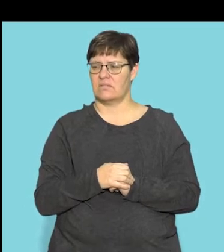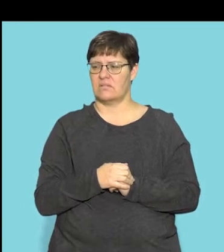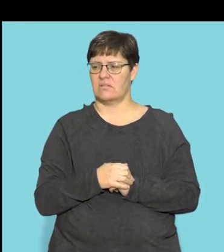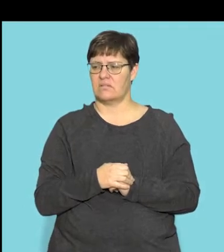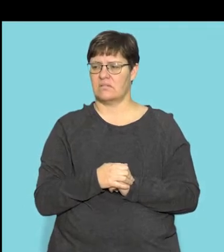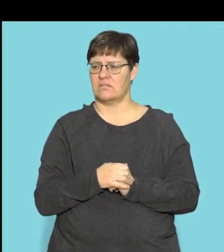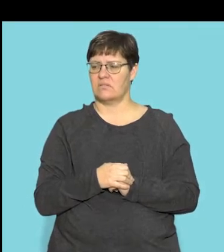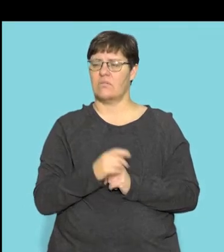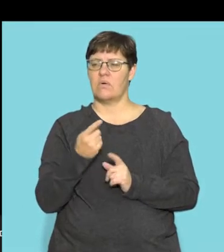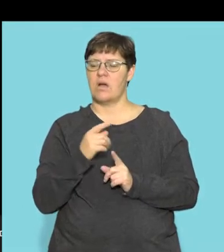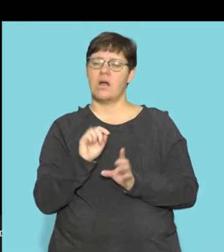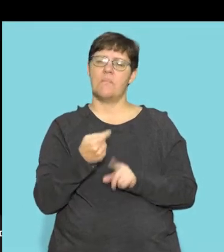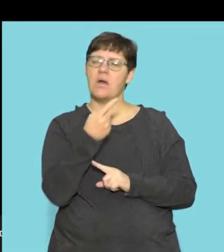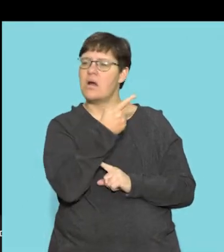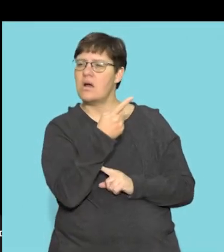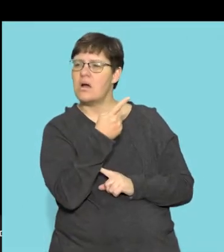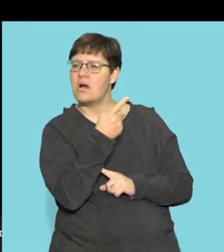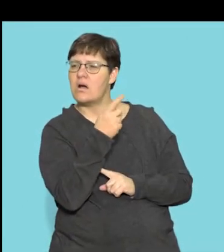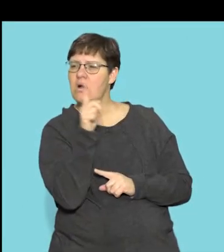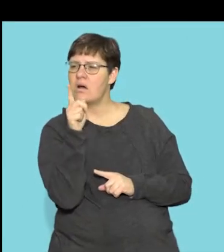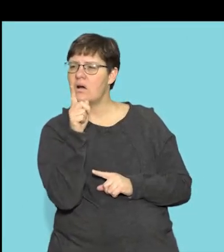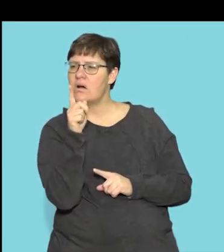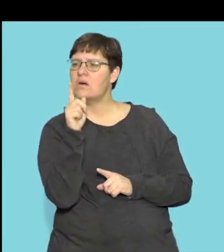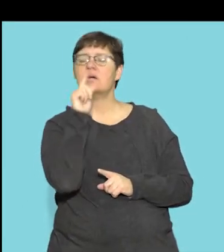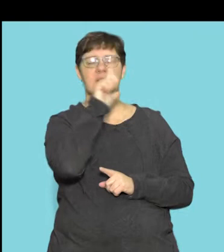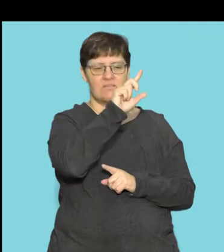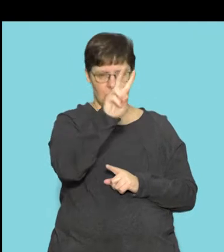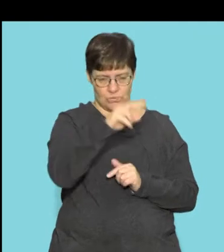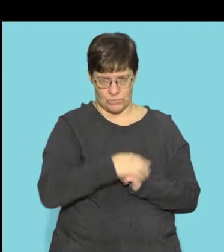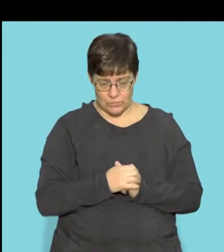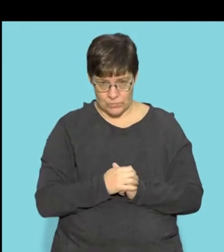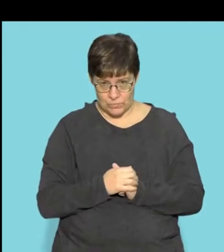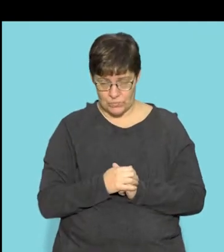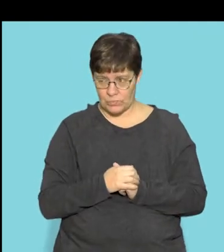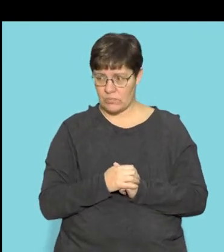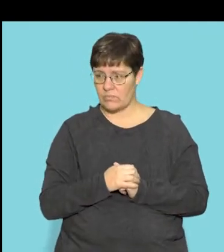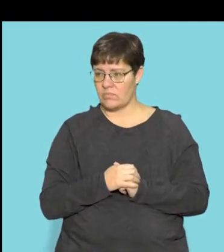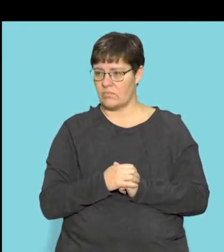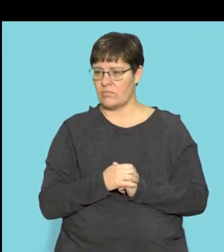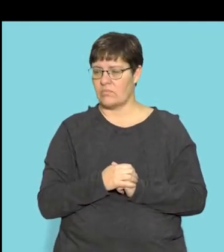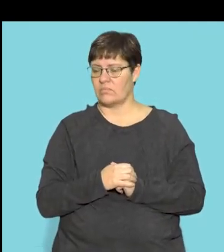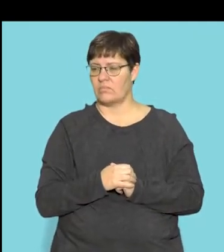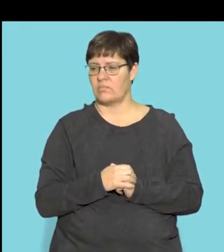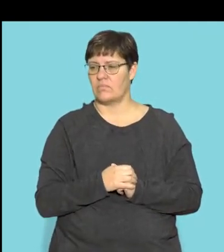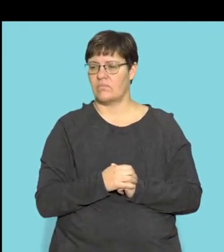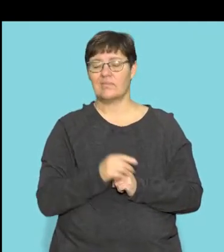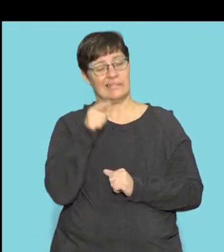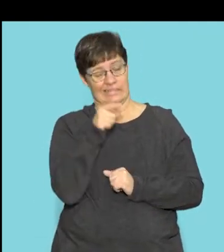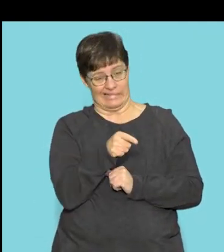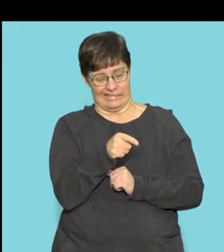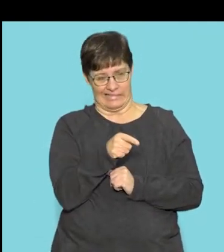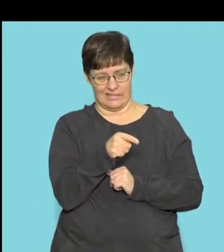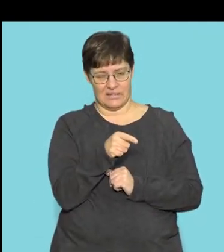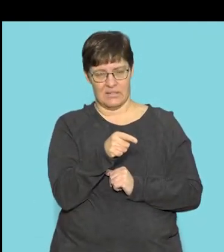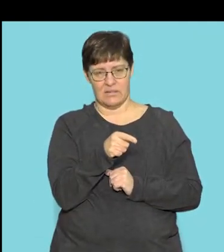51,537, comma, the cent is 72 cents. 72 cents. And then what you can always